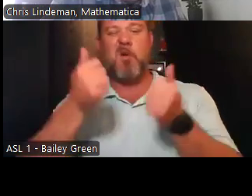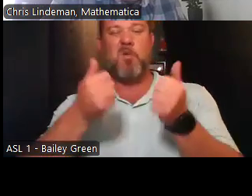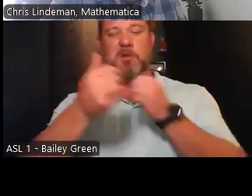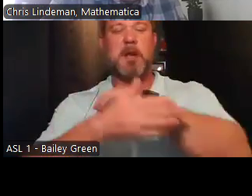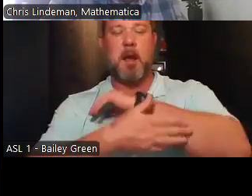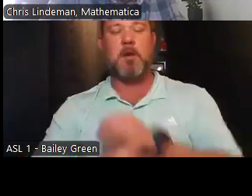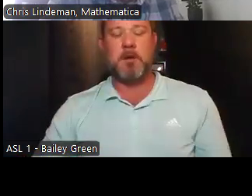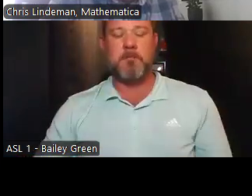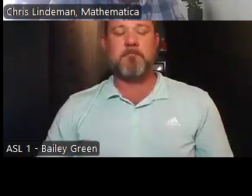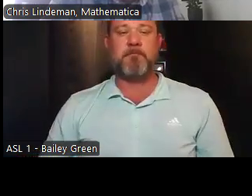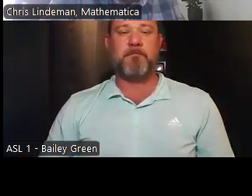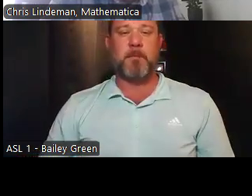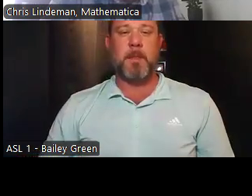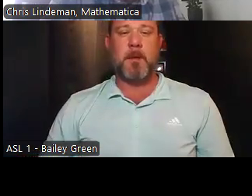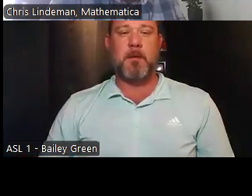currently selected.